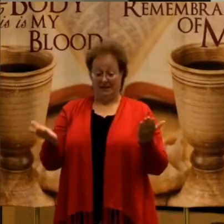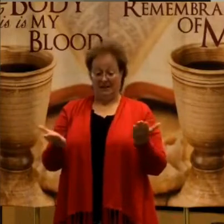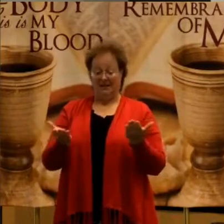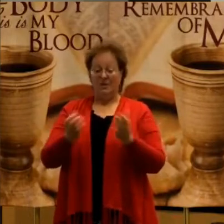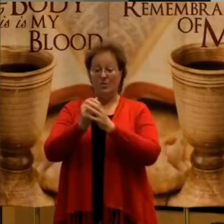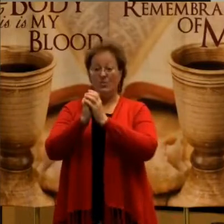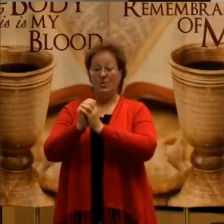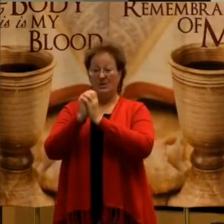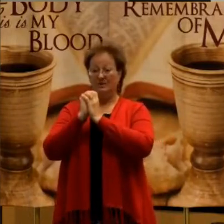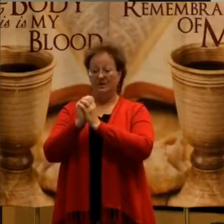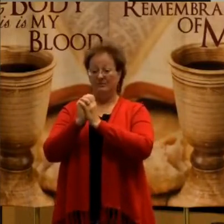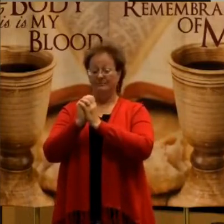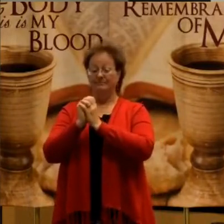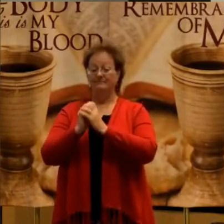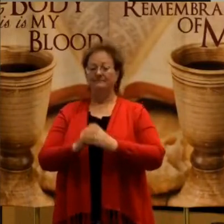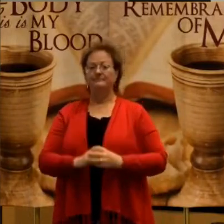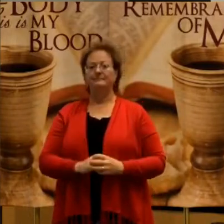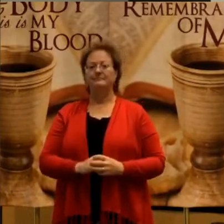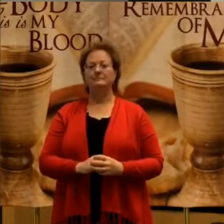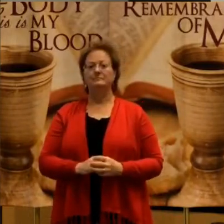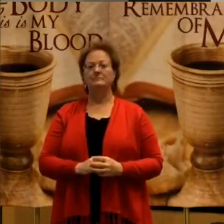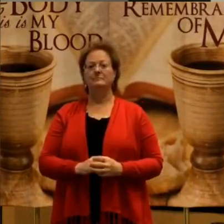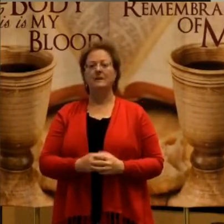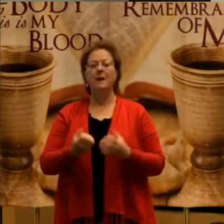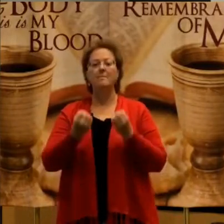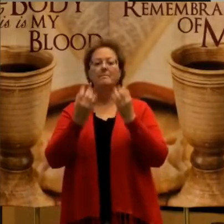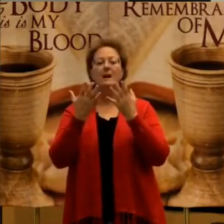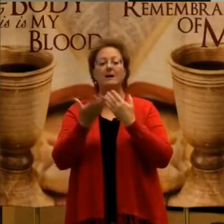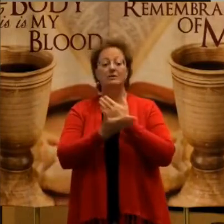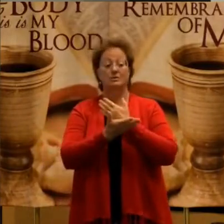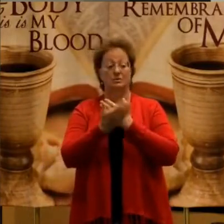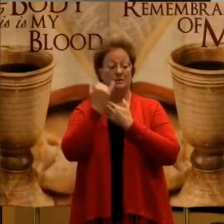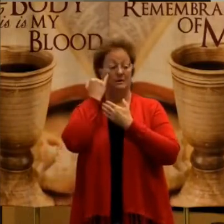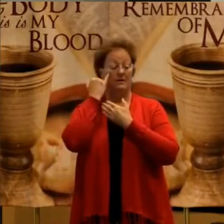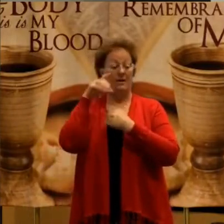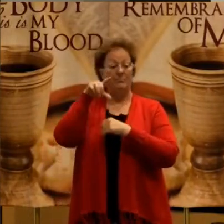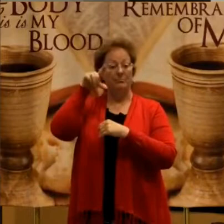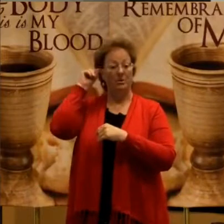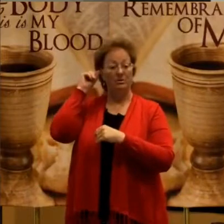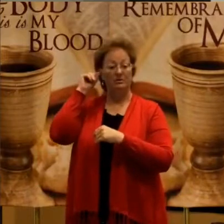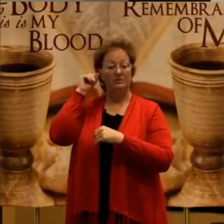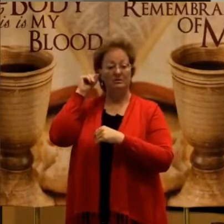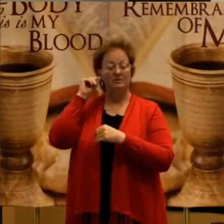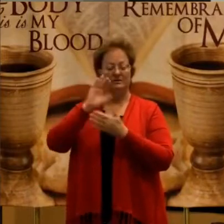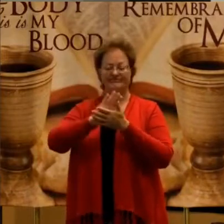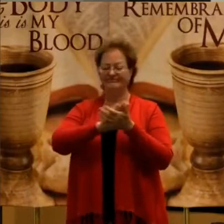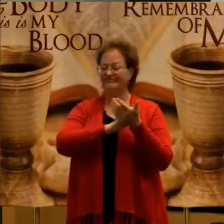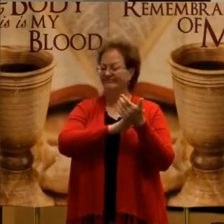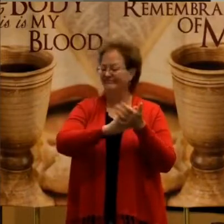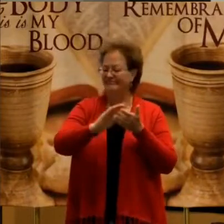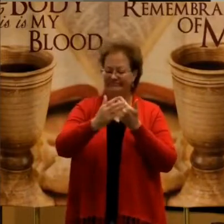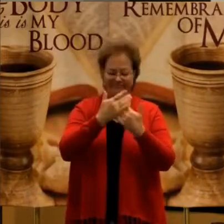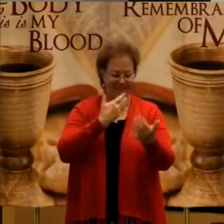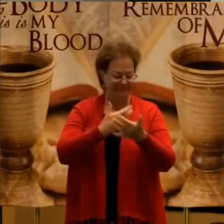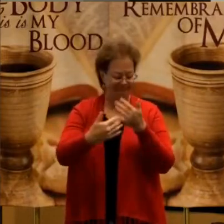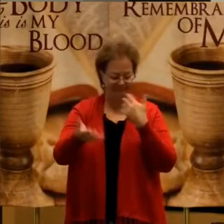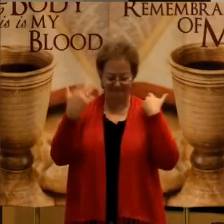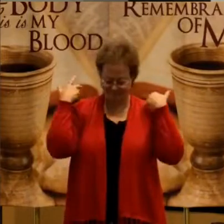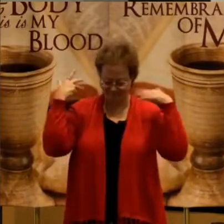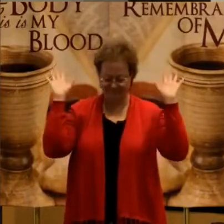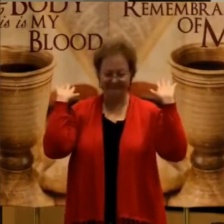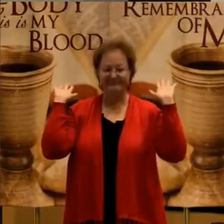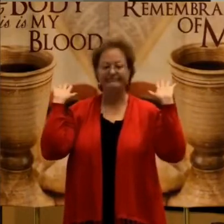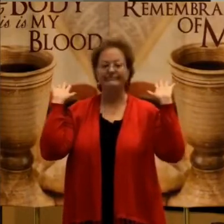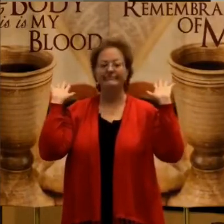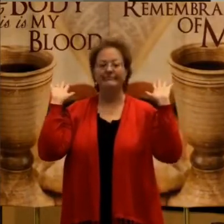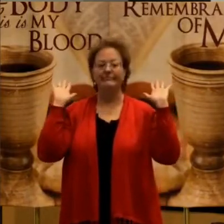worship him. How many of you, if you were Moses, would have just washed your hands of the whole situation and